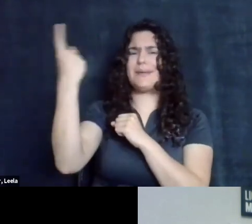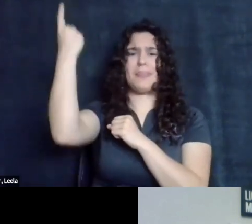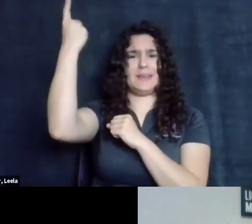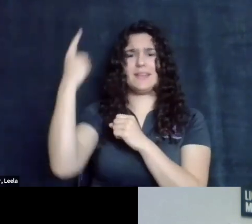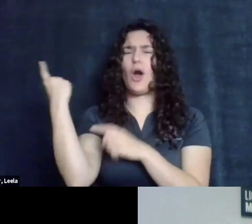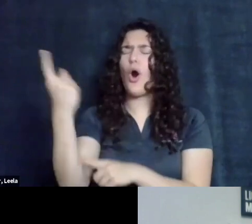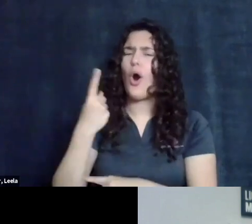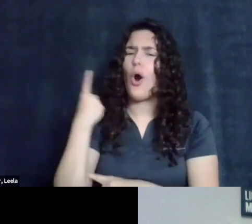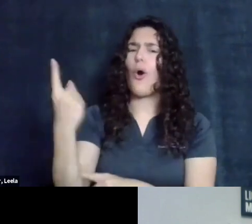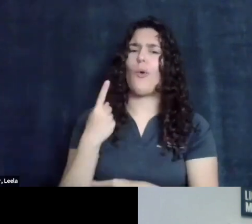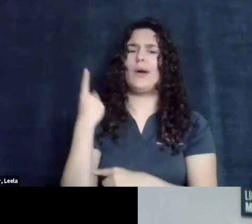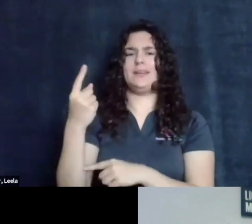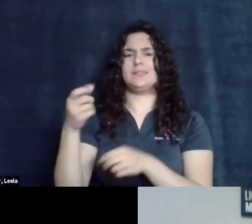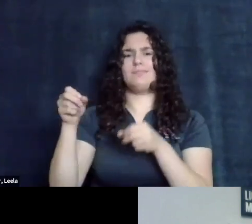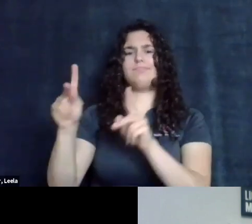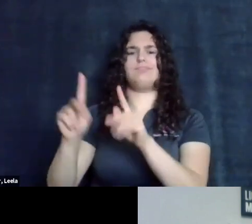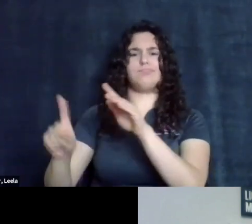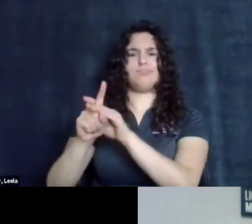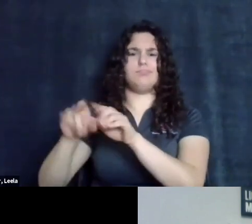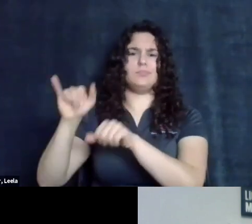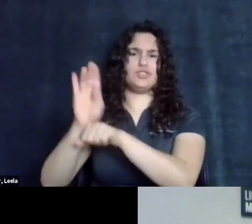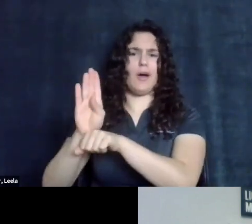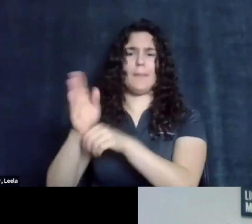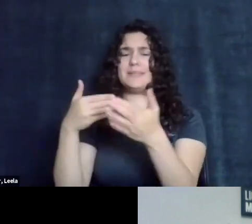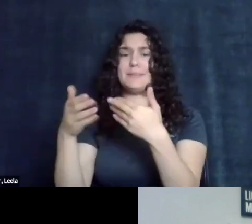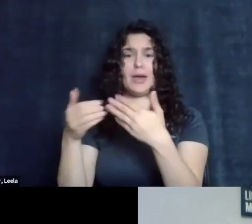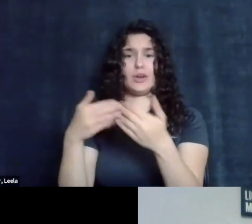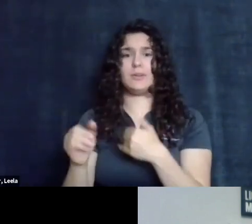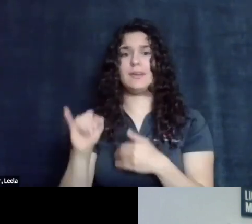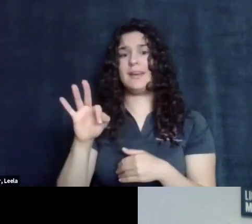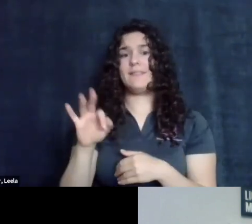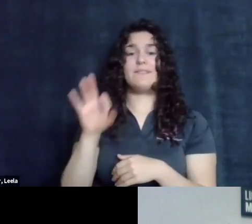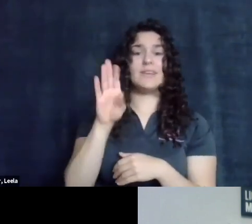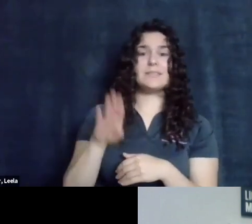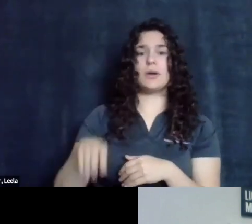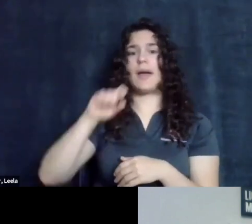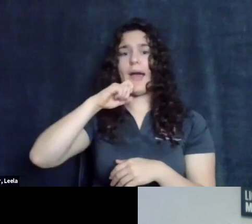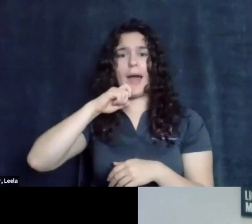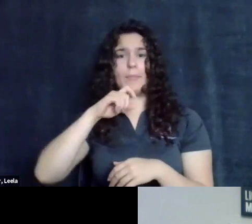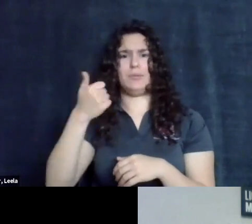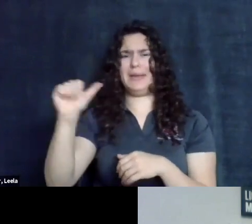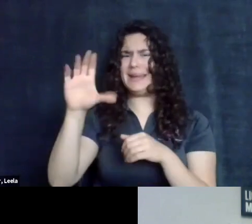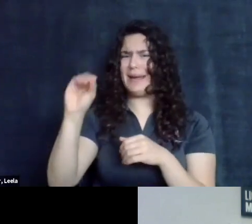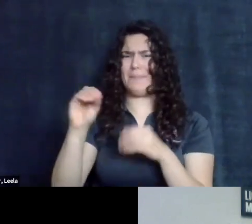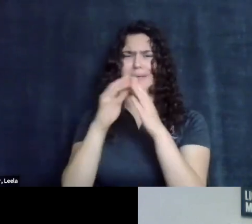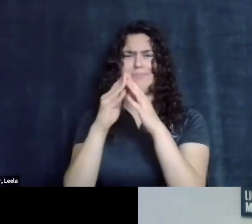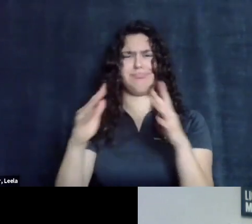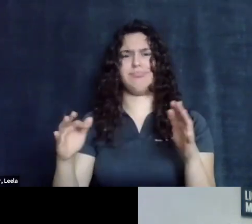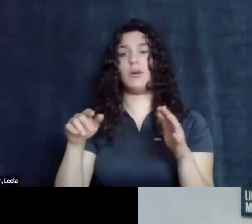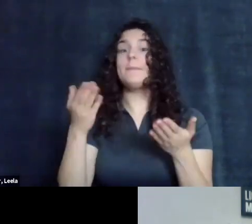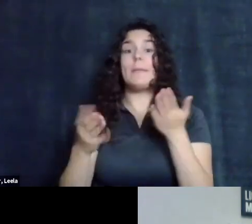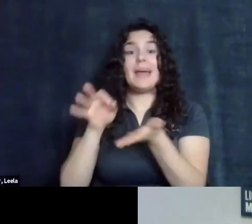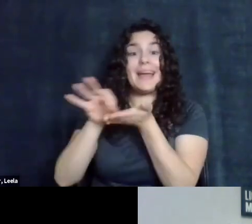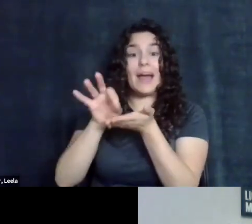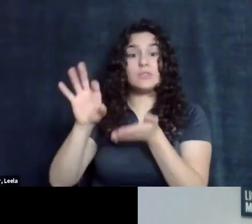There's always a job for you guys at any company, whether it's Facebook, Apple, no matter where it is. It could be an accounting firm. They